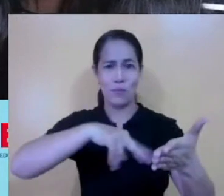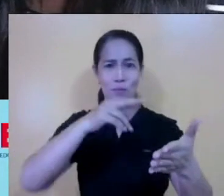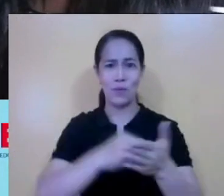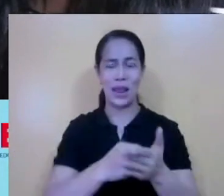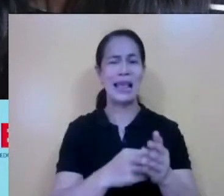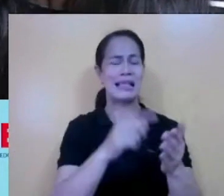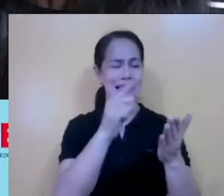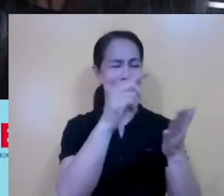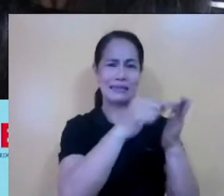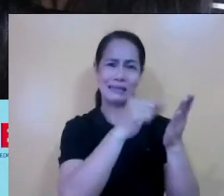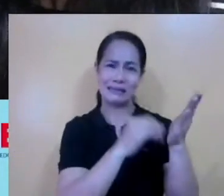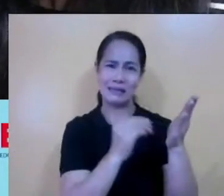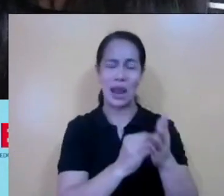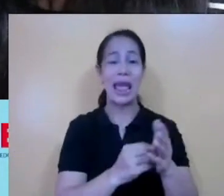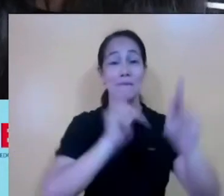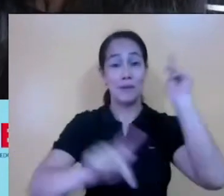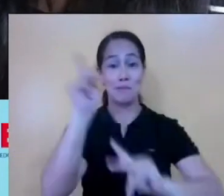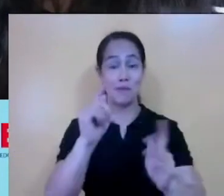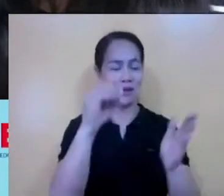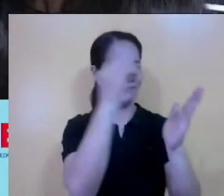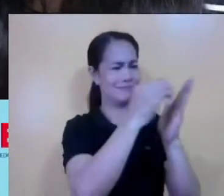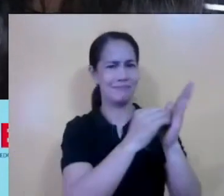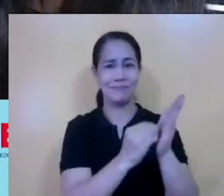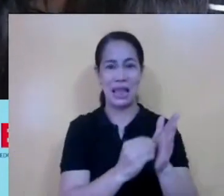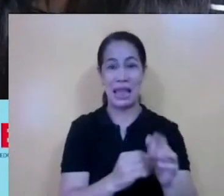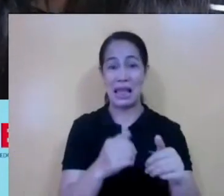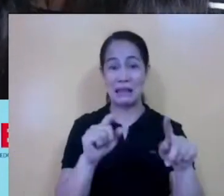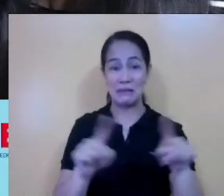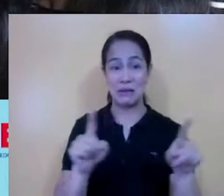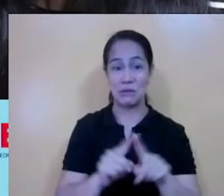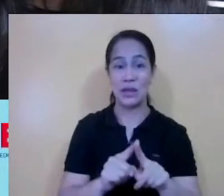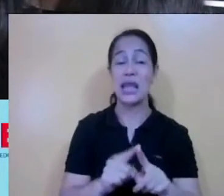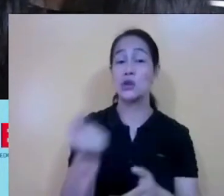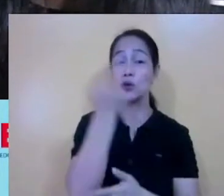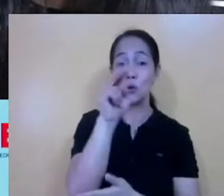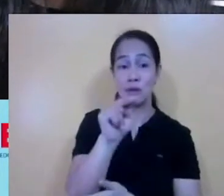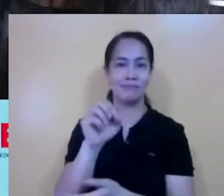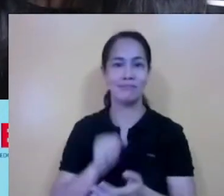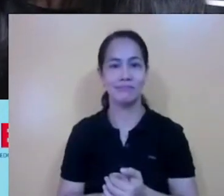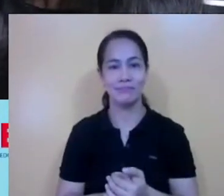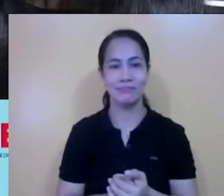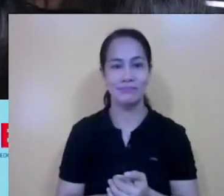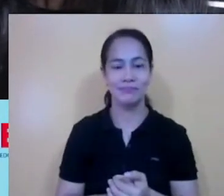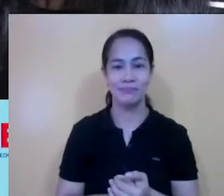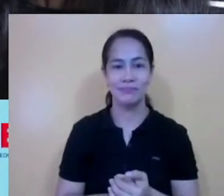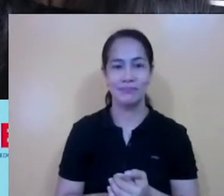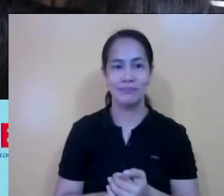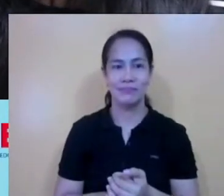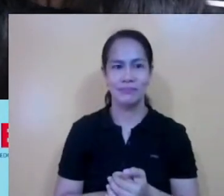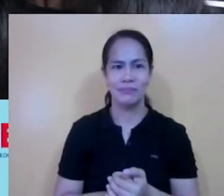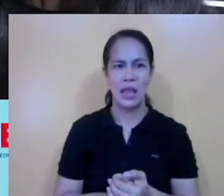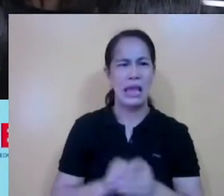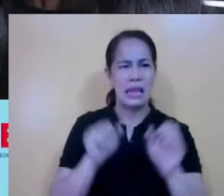performance indicators. Unless otherwise specified, you will only need to submit one MOV. Can my MOVs